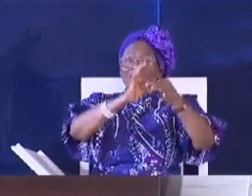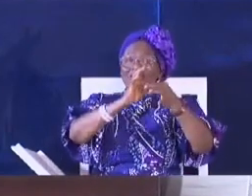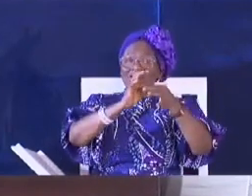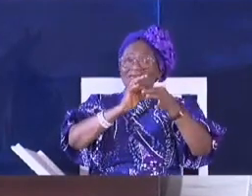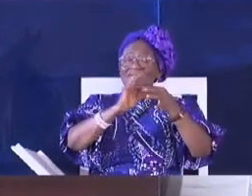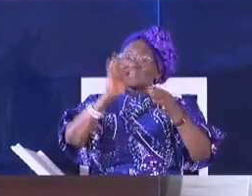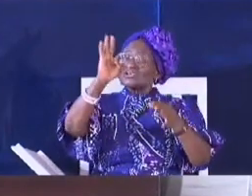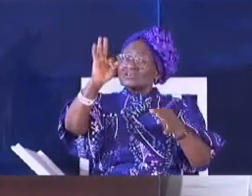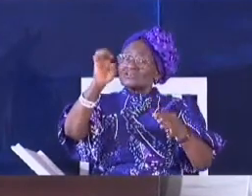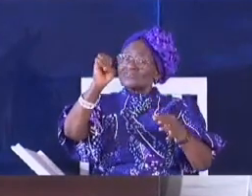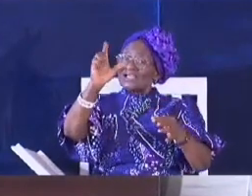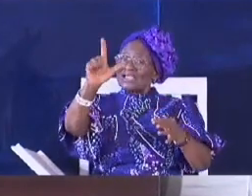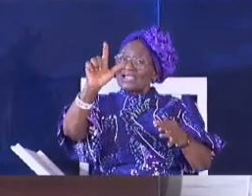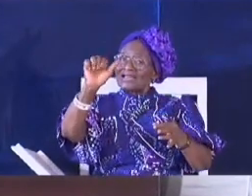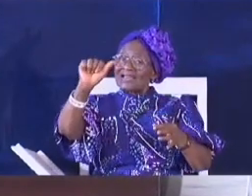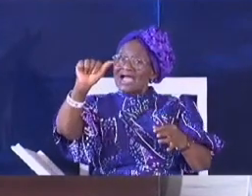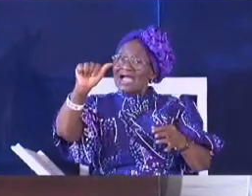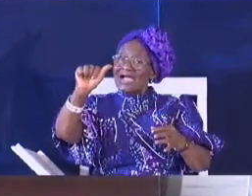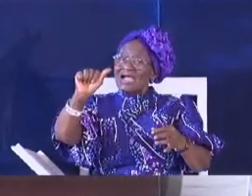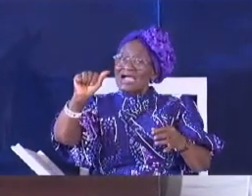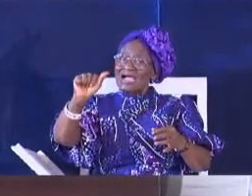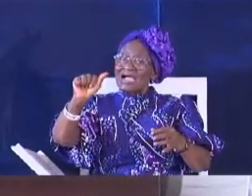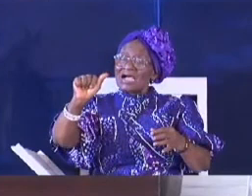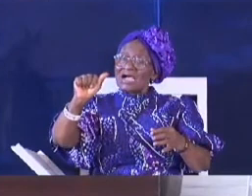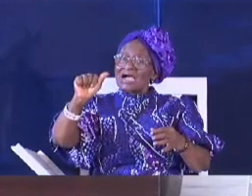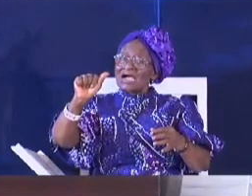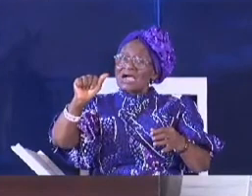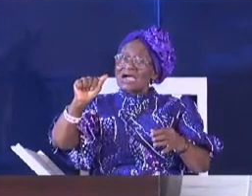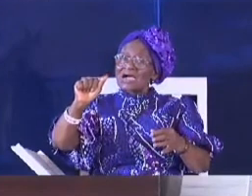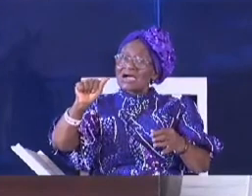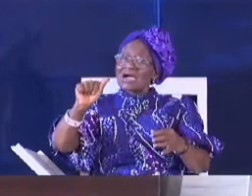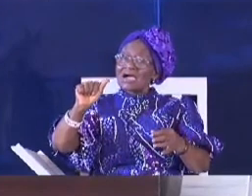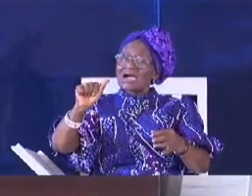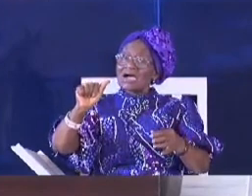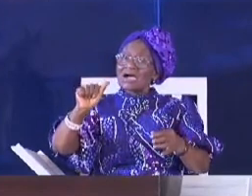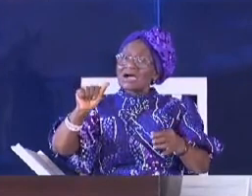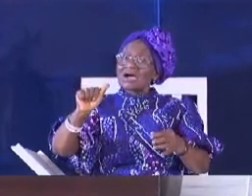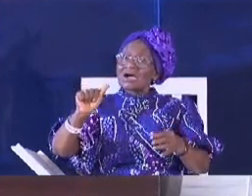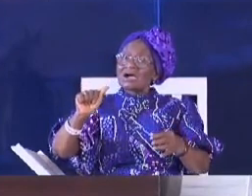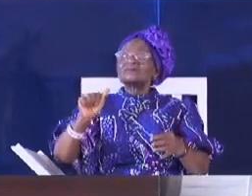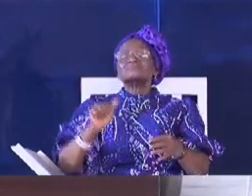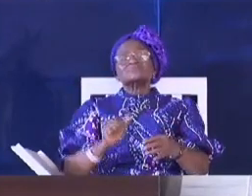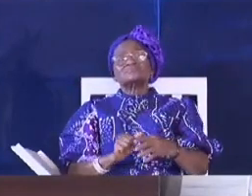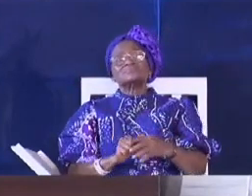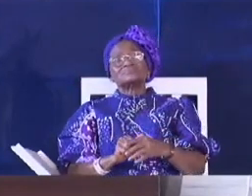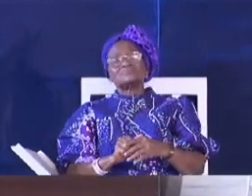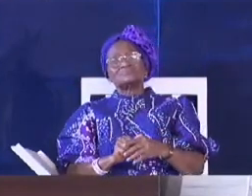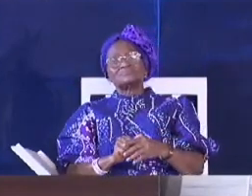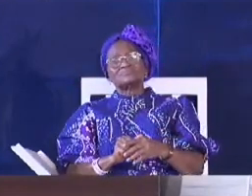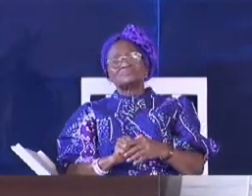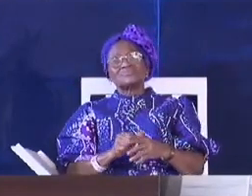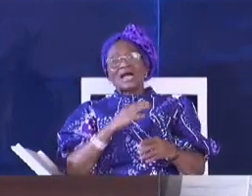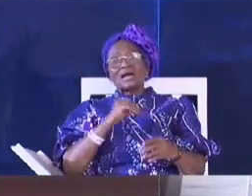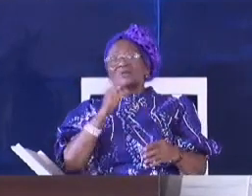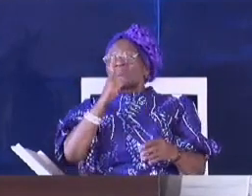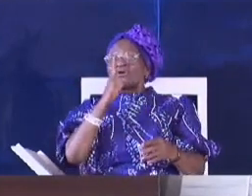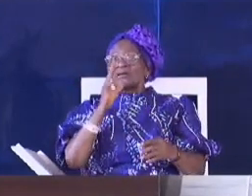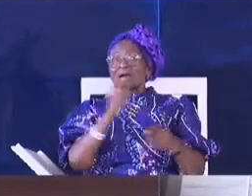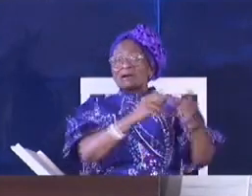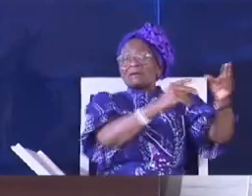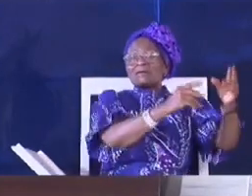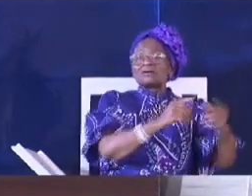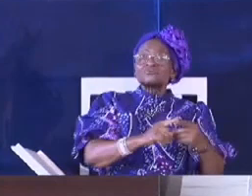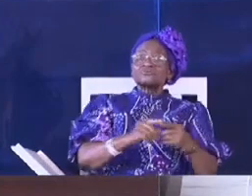Fela at the Katakalakuta Republic or whatever. And the mother ran to the